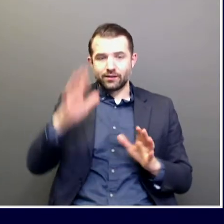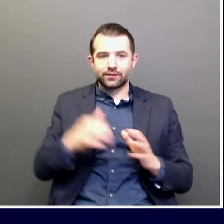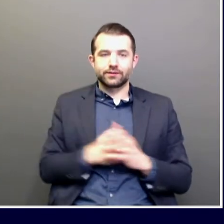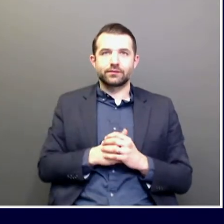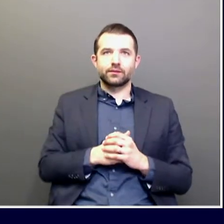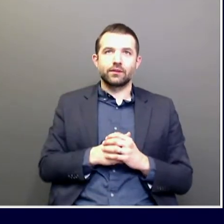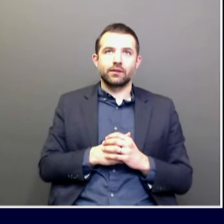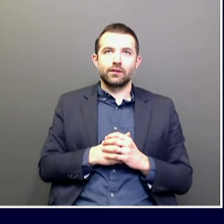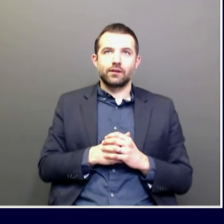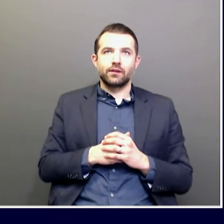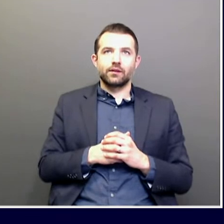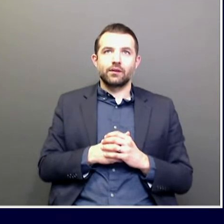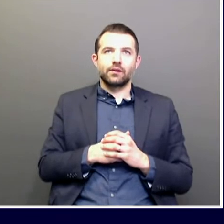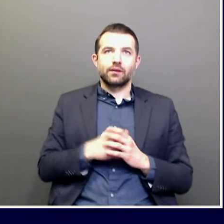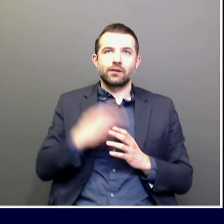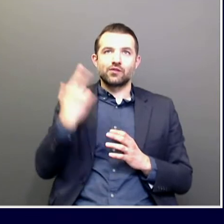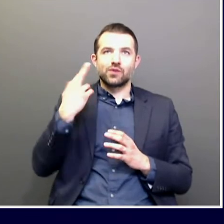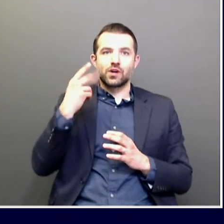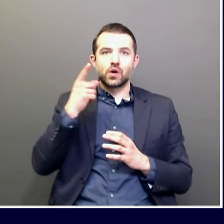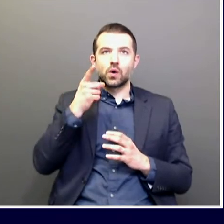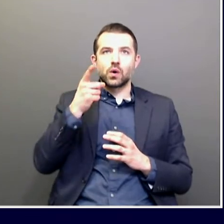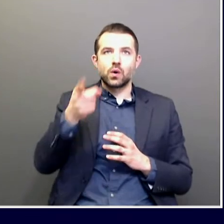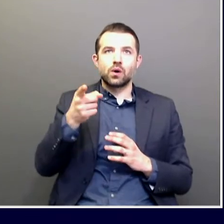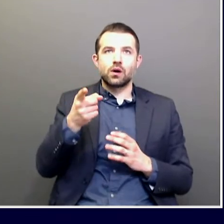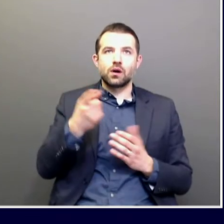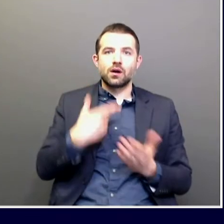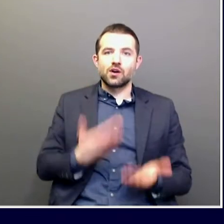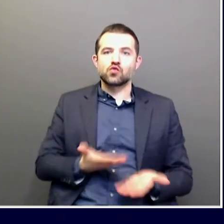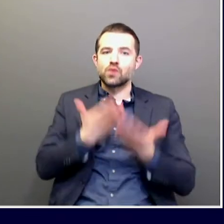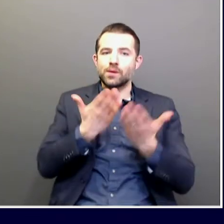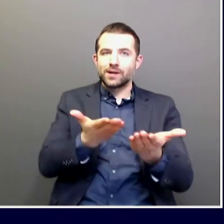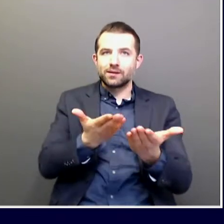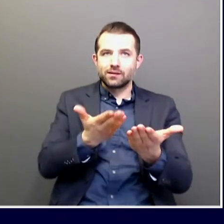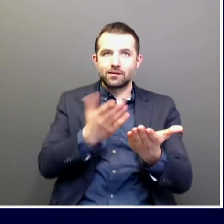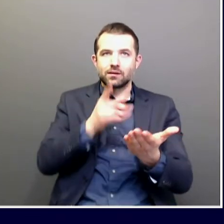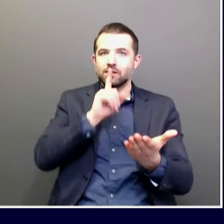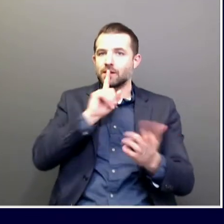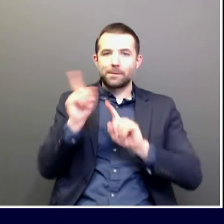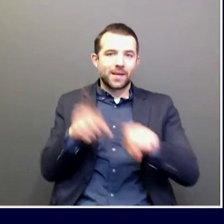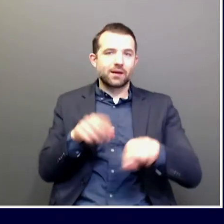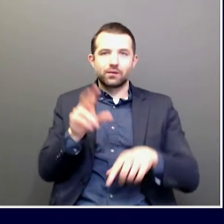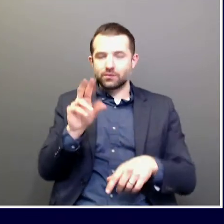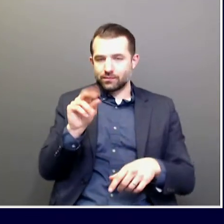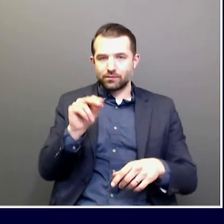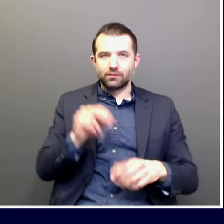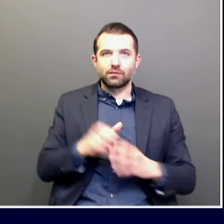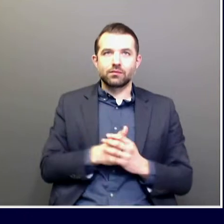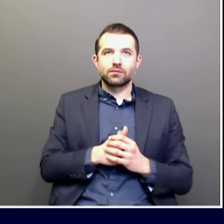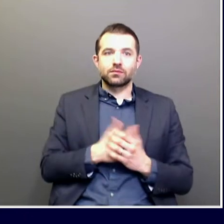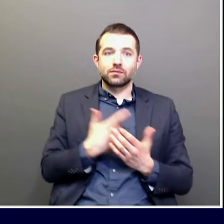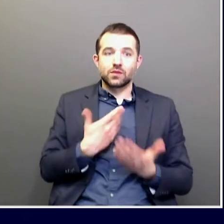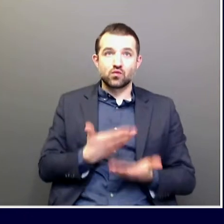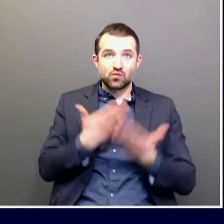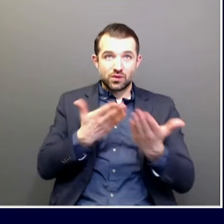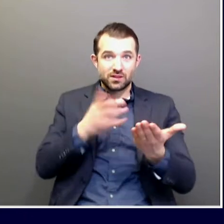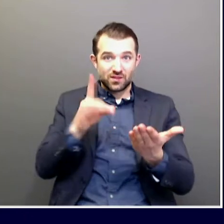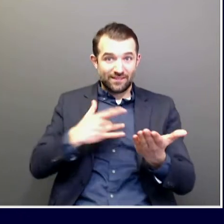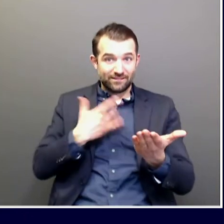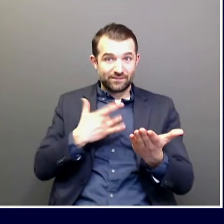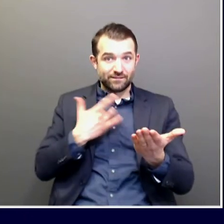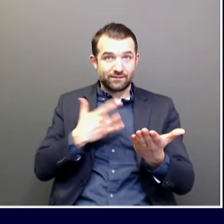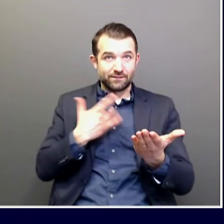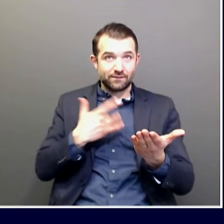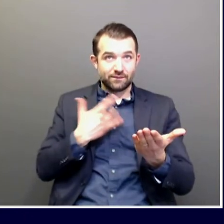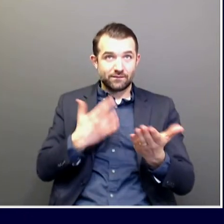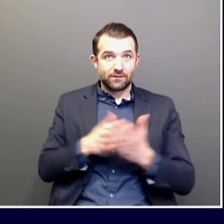We've had these so that my team and I can hear about how these public health recommendations are actually working at the